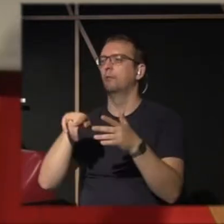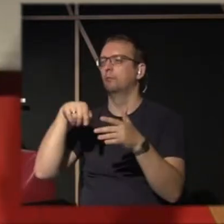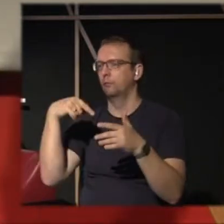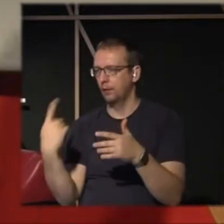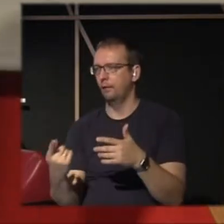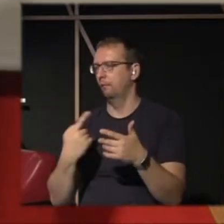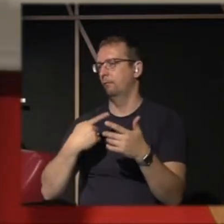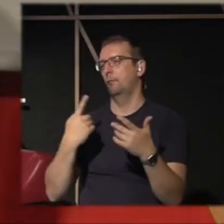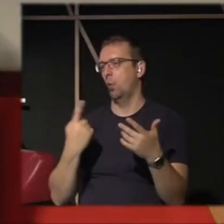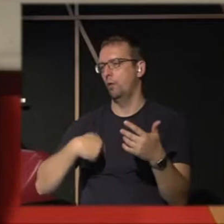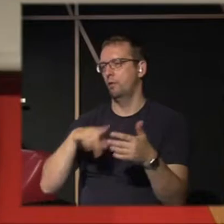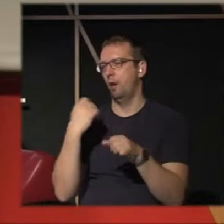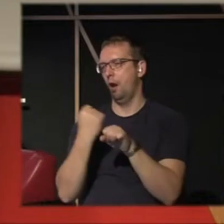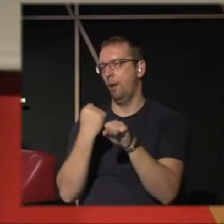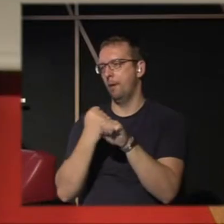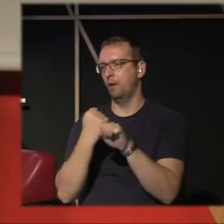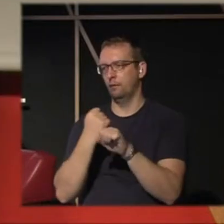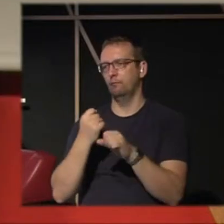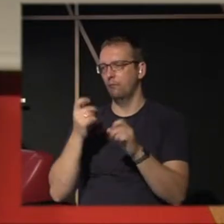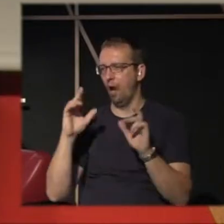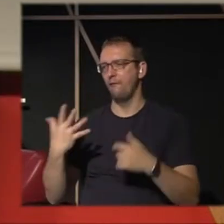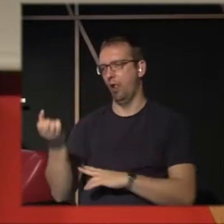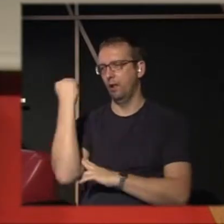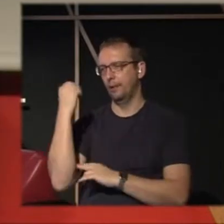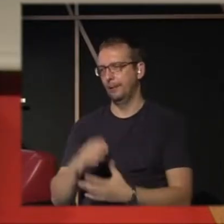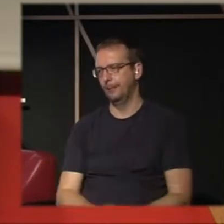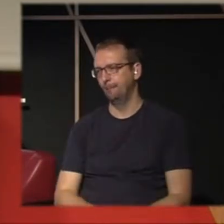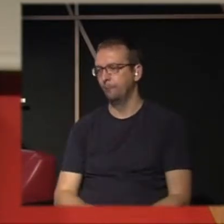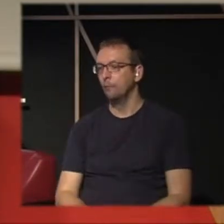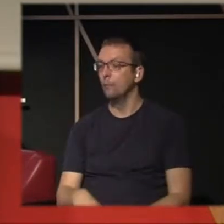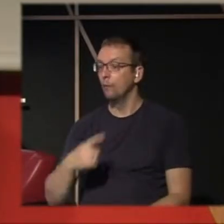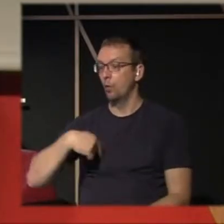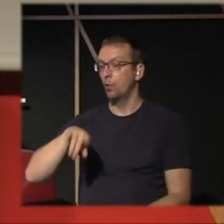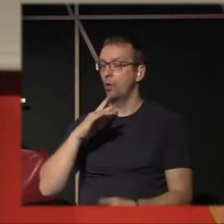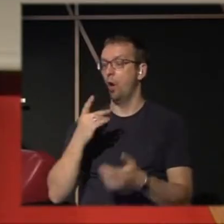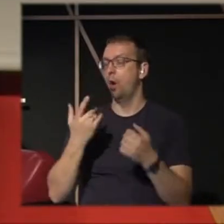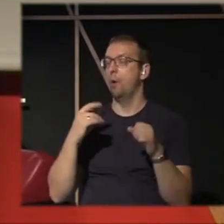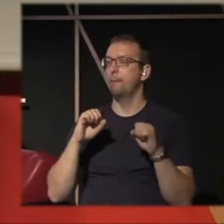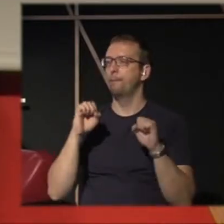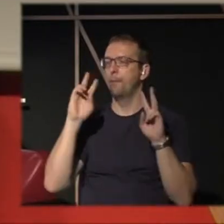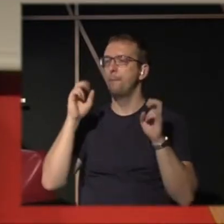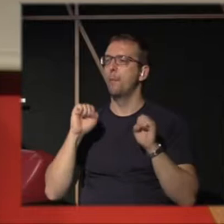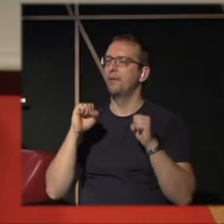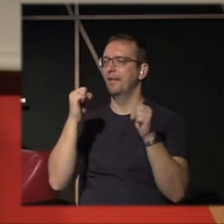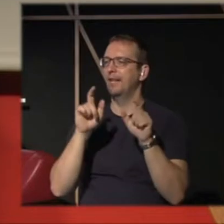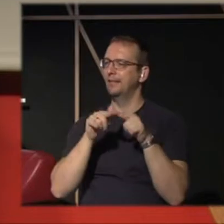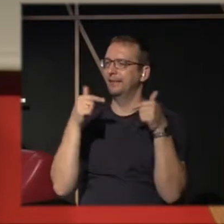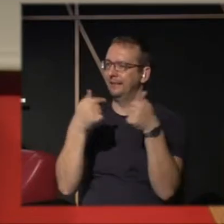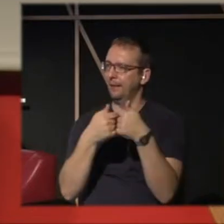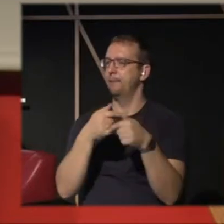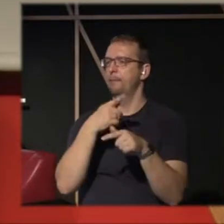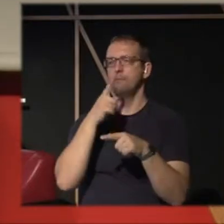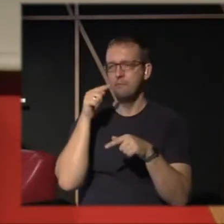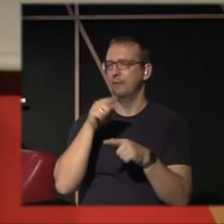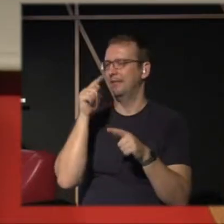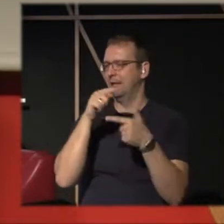And just to illustrate the state of affairs since we're here, as you know, this stadium will be a venue 2020.